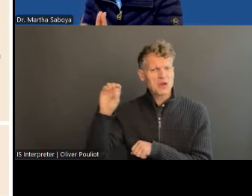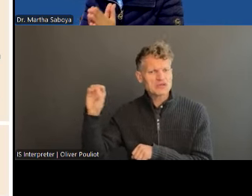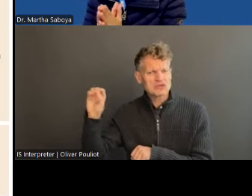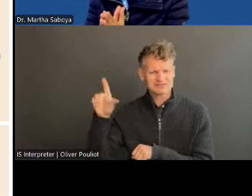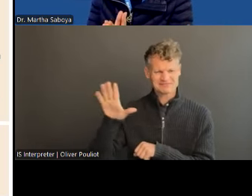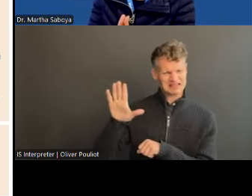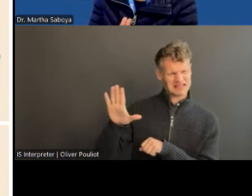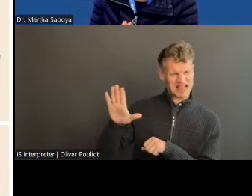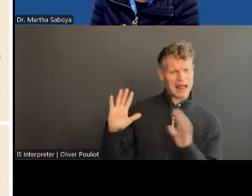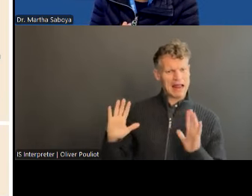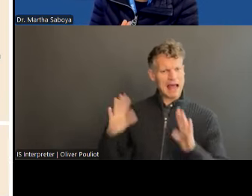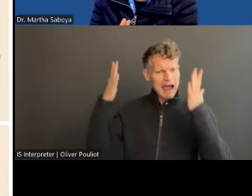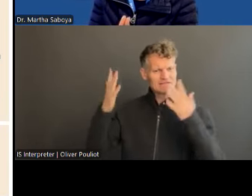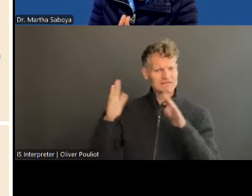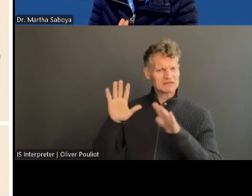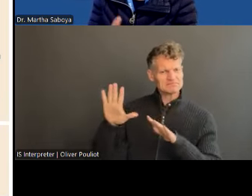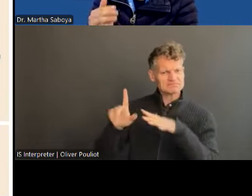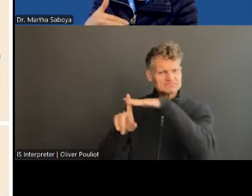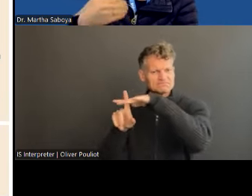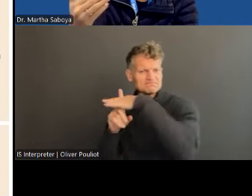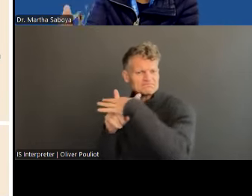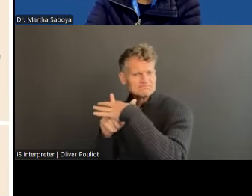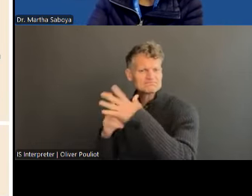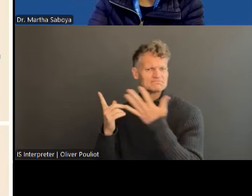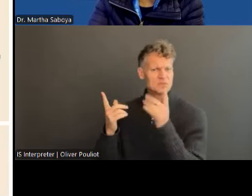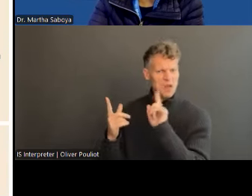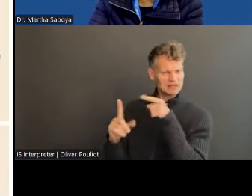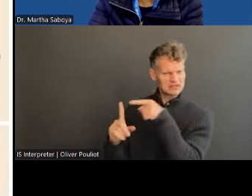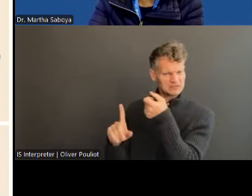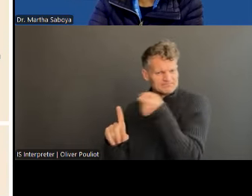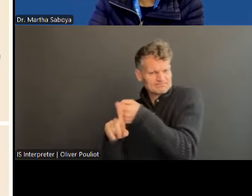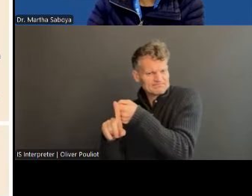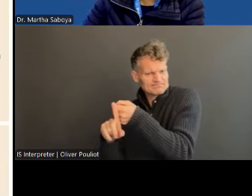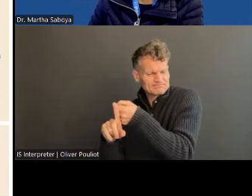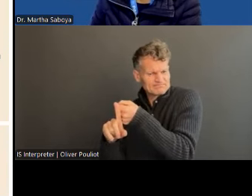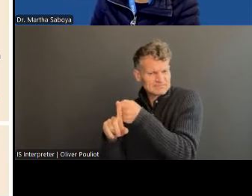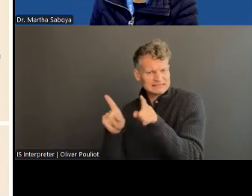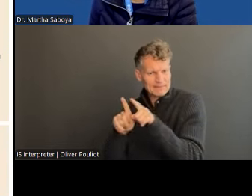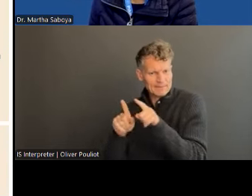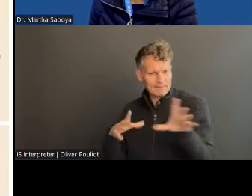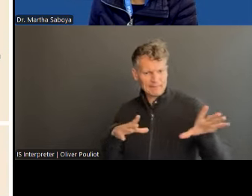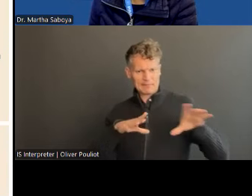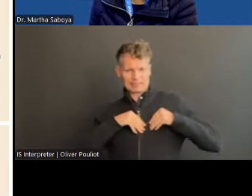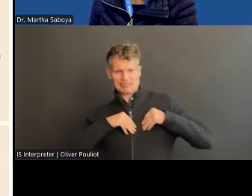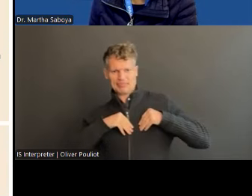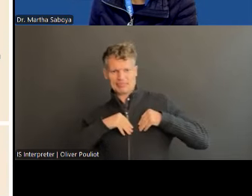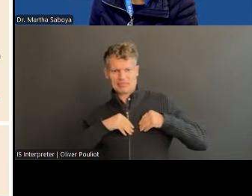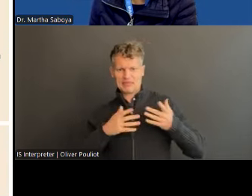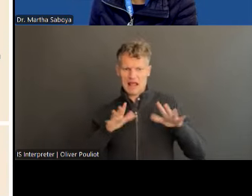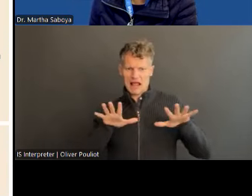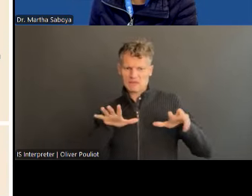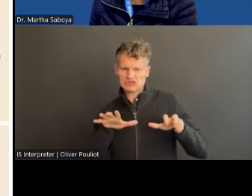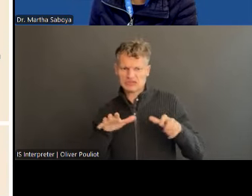living and the determinants that made them be affected by leprosy? But also, we have a group of